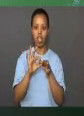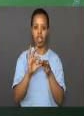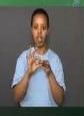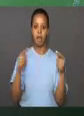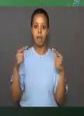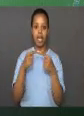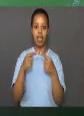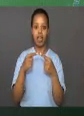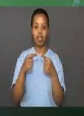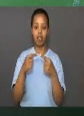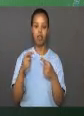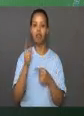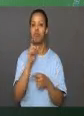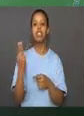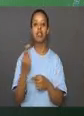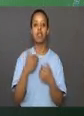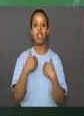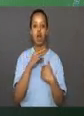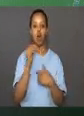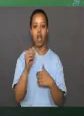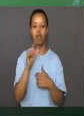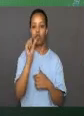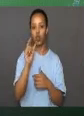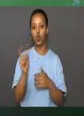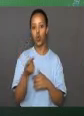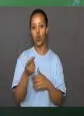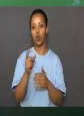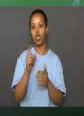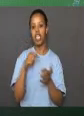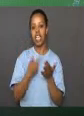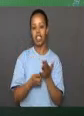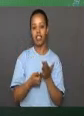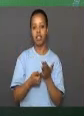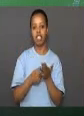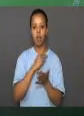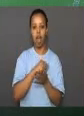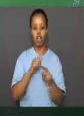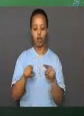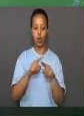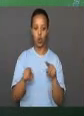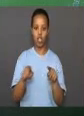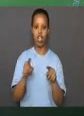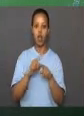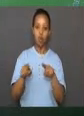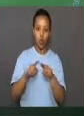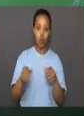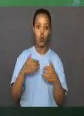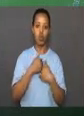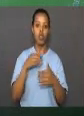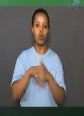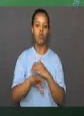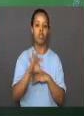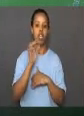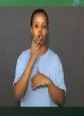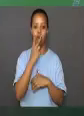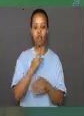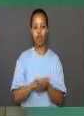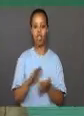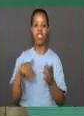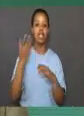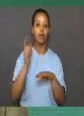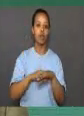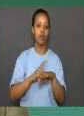socially, and we looked at some examples of behavior patterns in different animals.